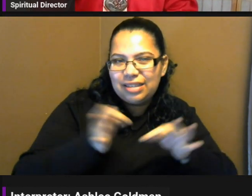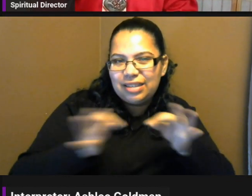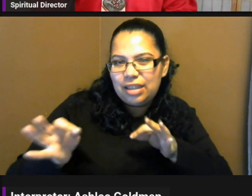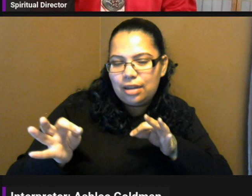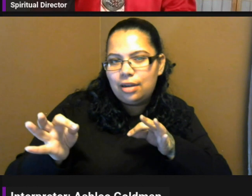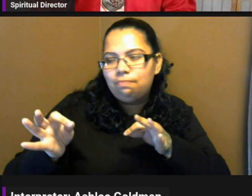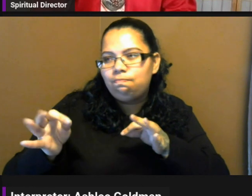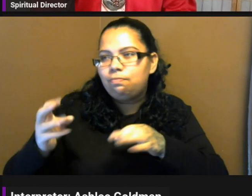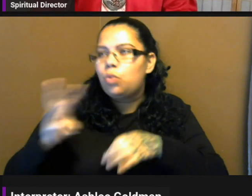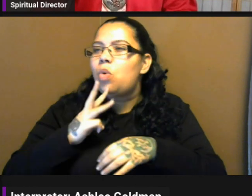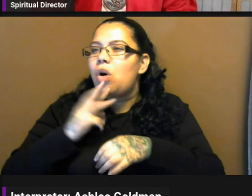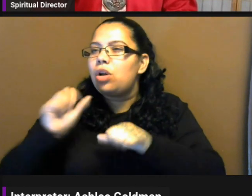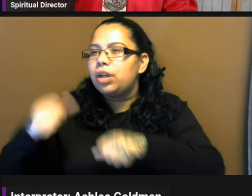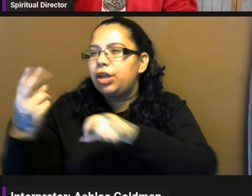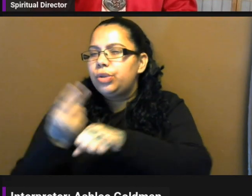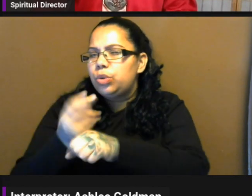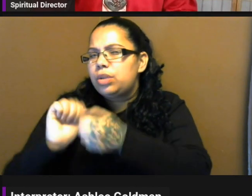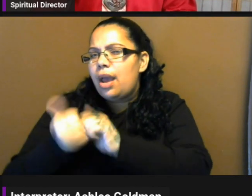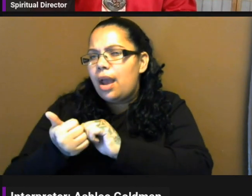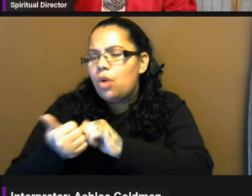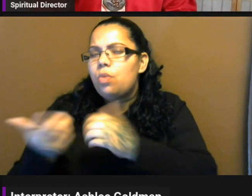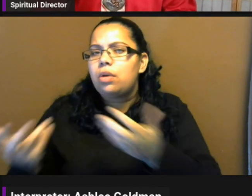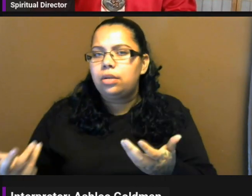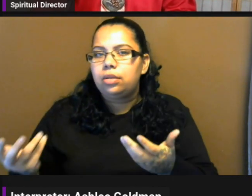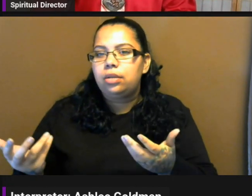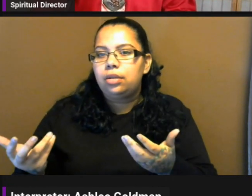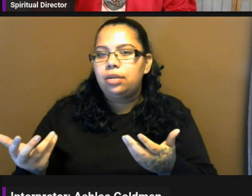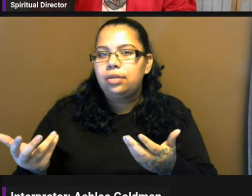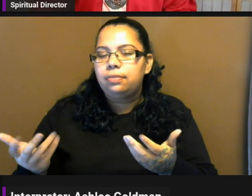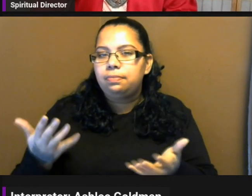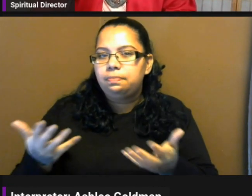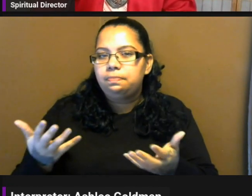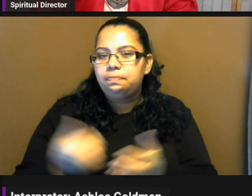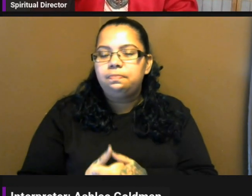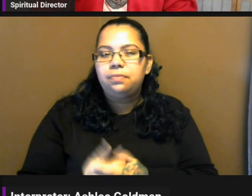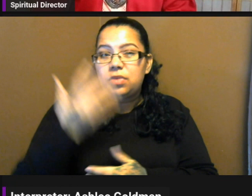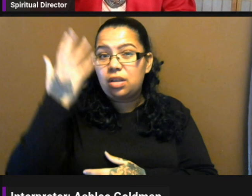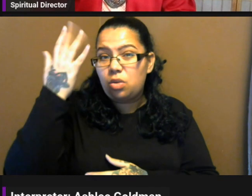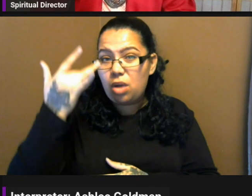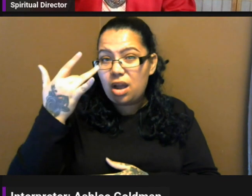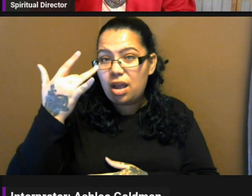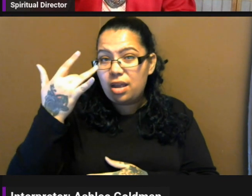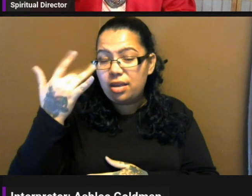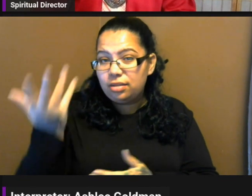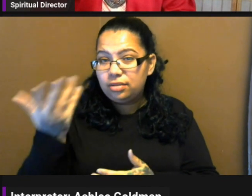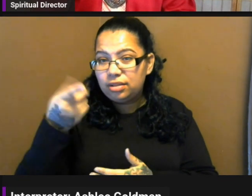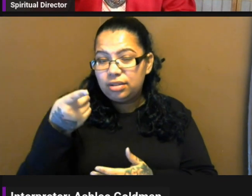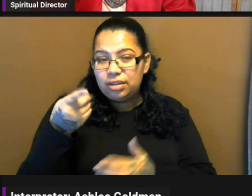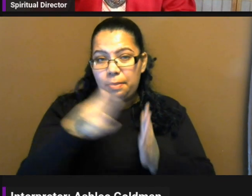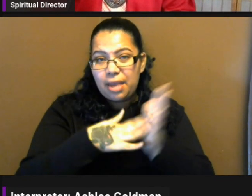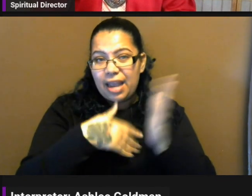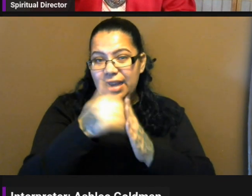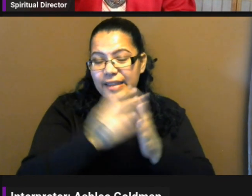water? What do I choose to do with the water? Why is the paint